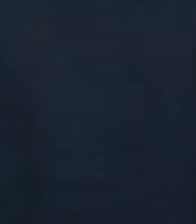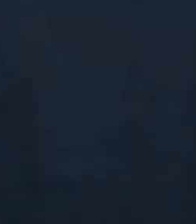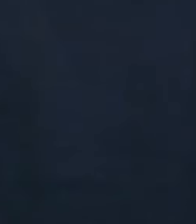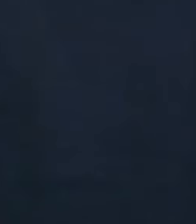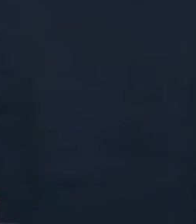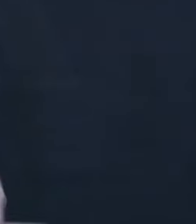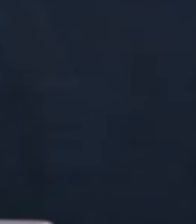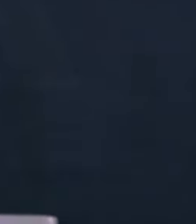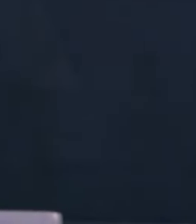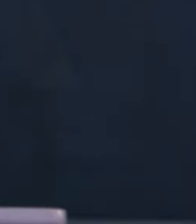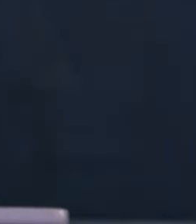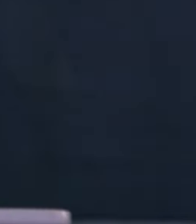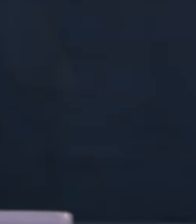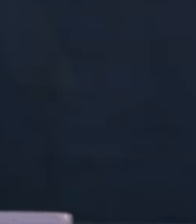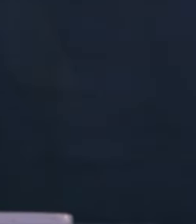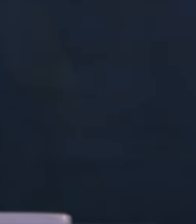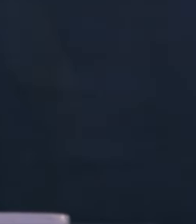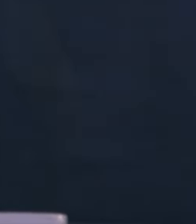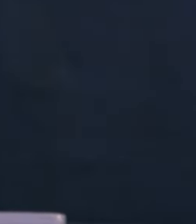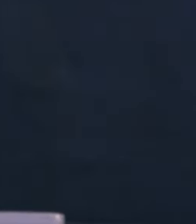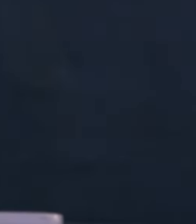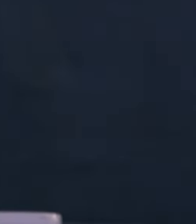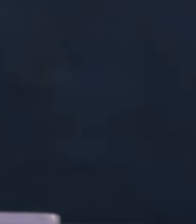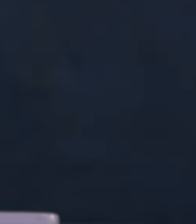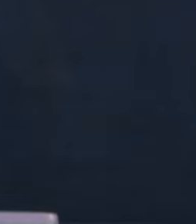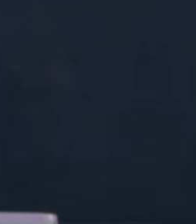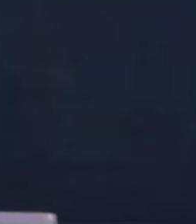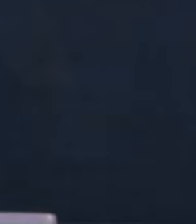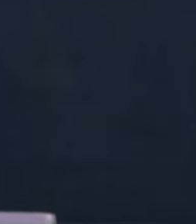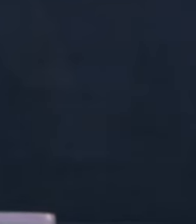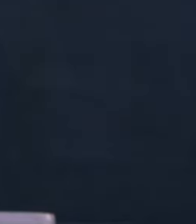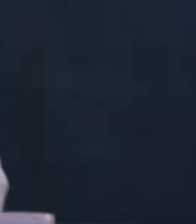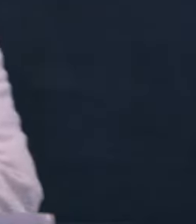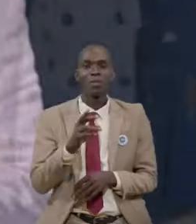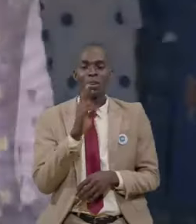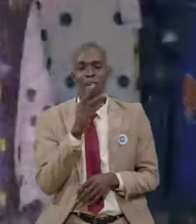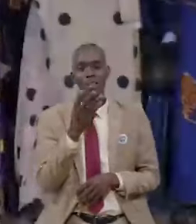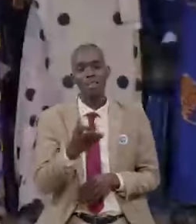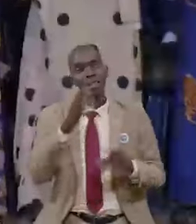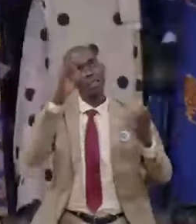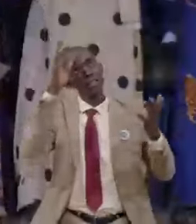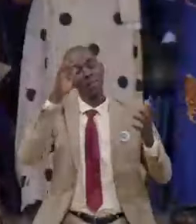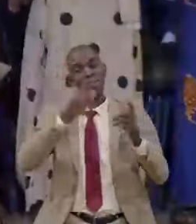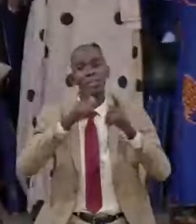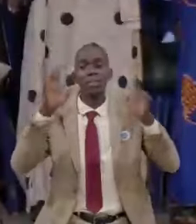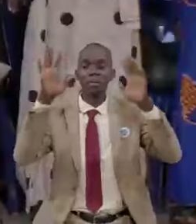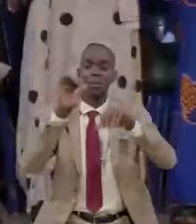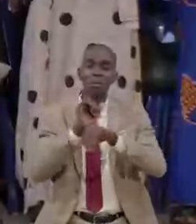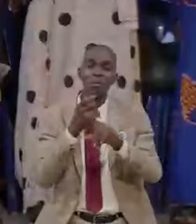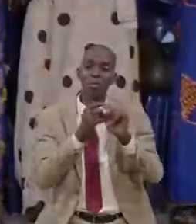If you are there, you're expecting great miracle from the Lord, I said praise the Lord.